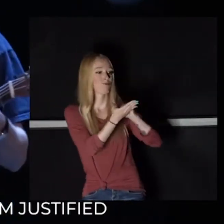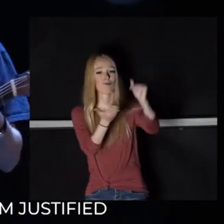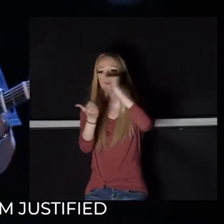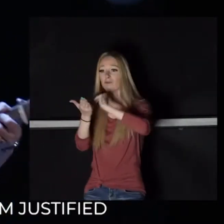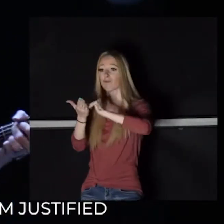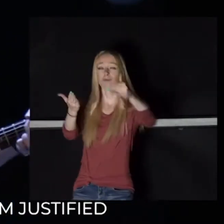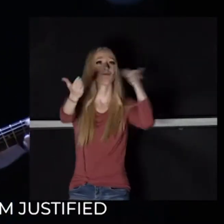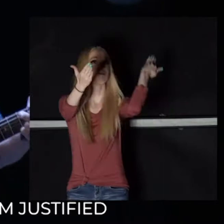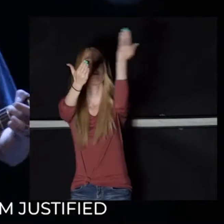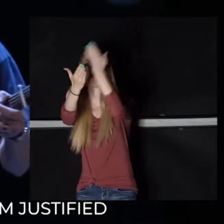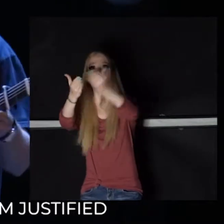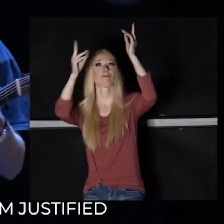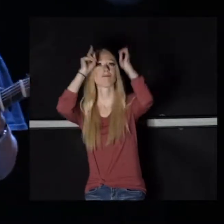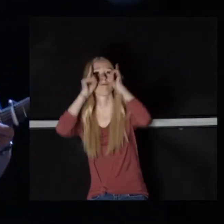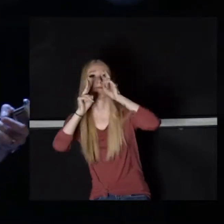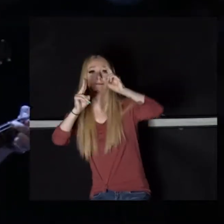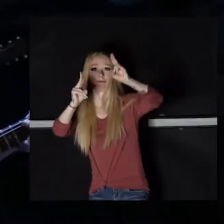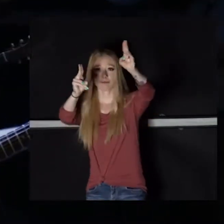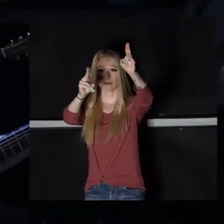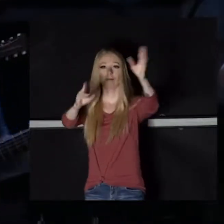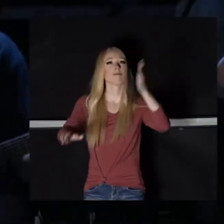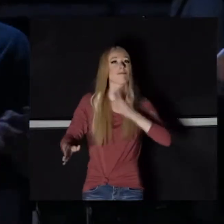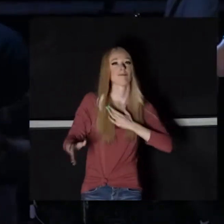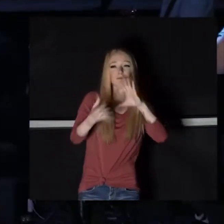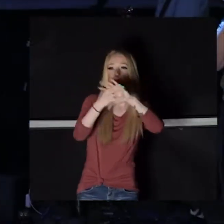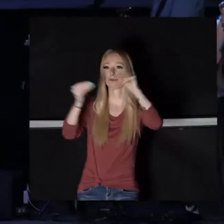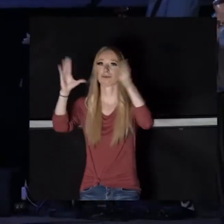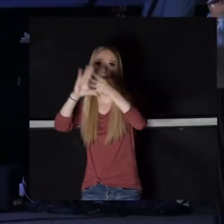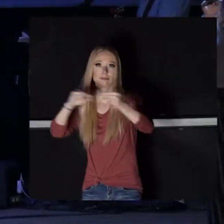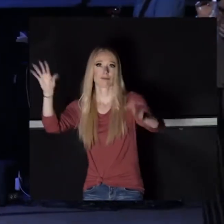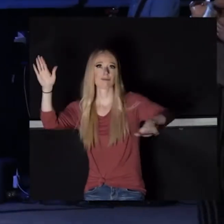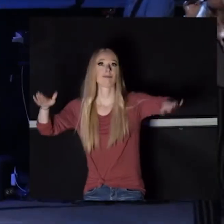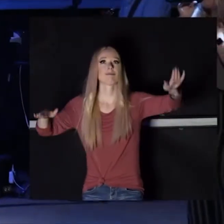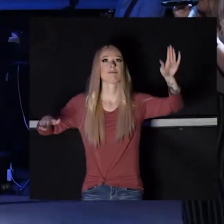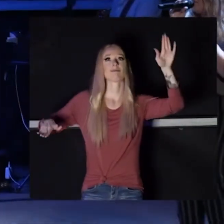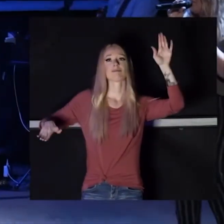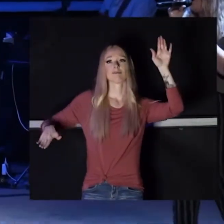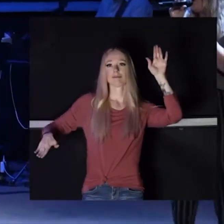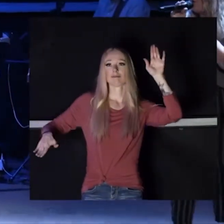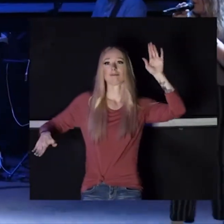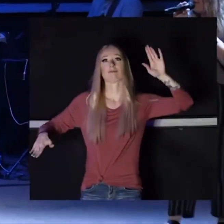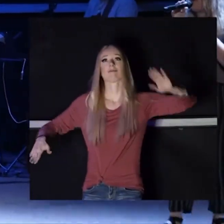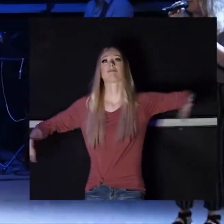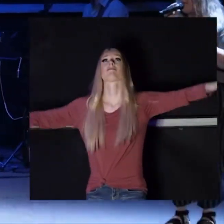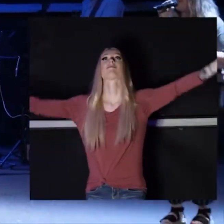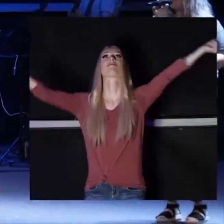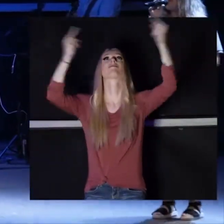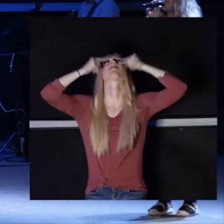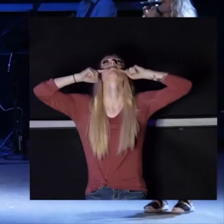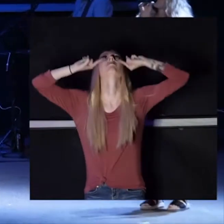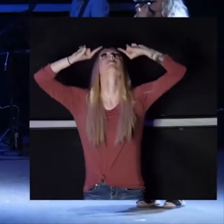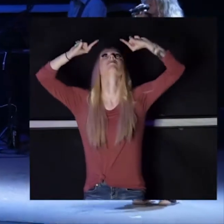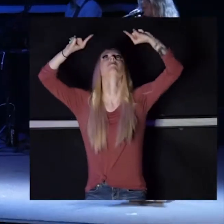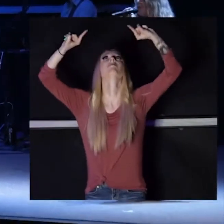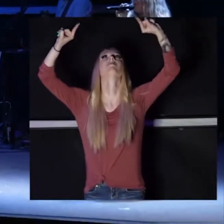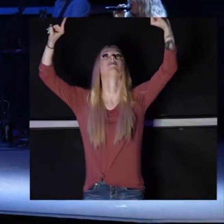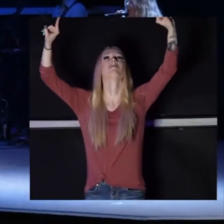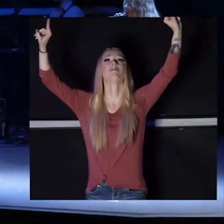the righteous, I'm justified. This is my testimony. This is